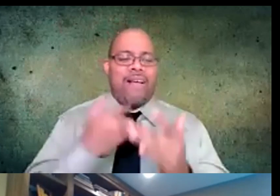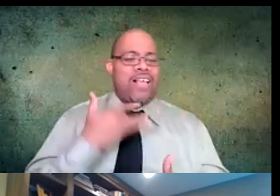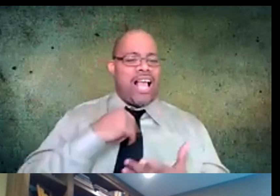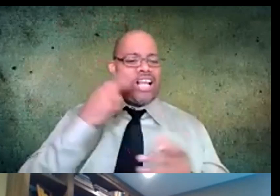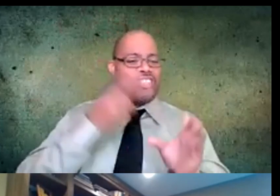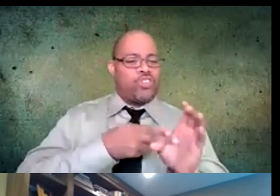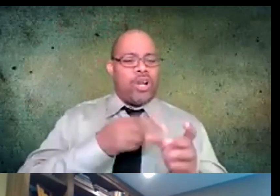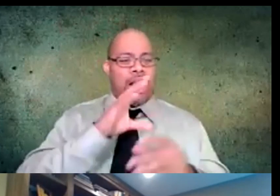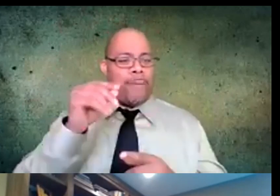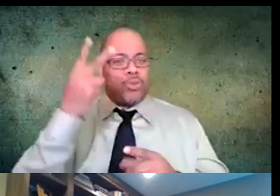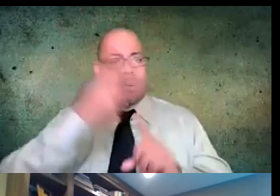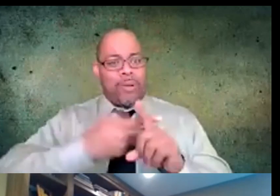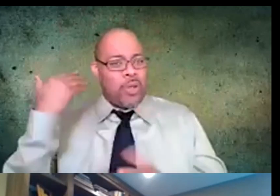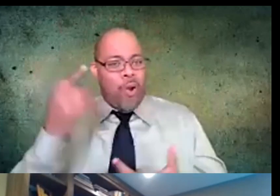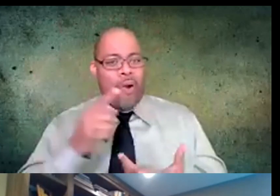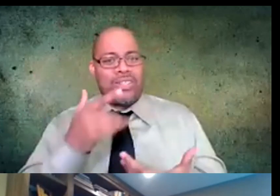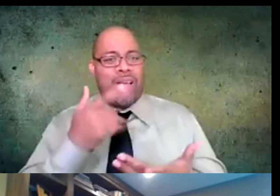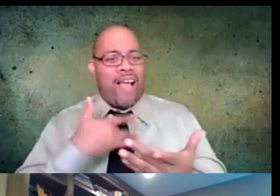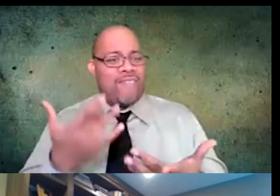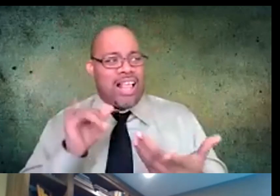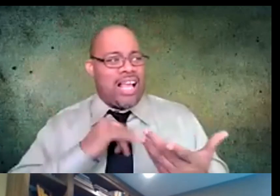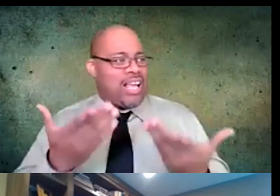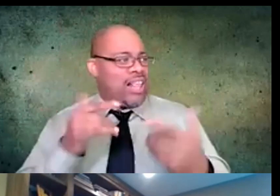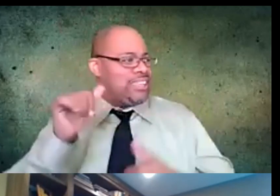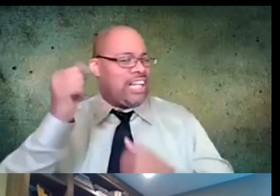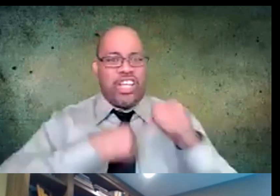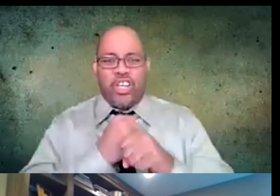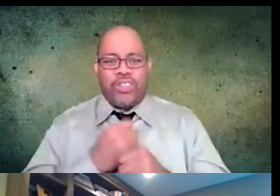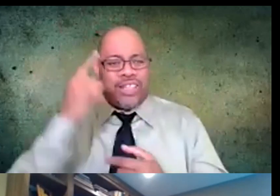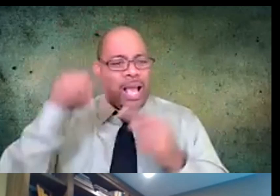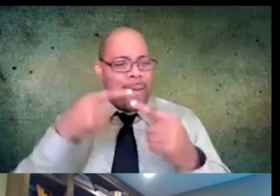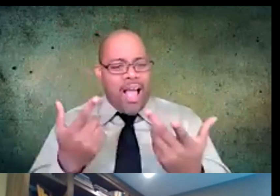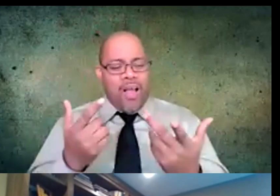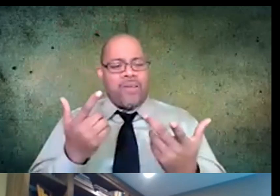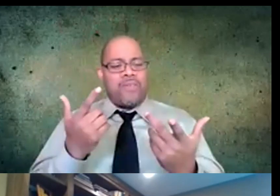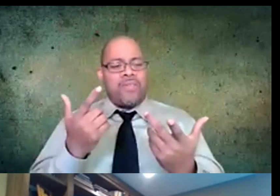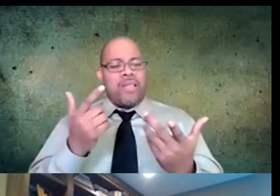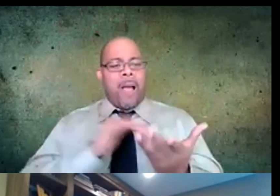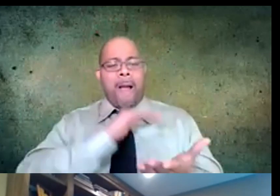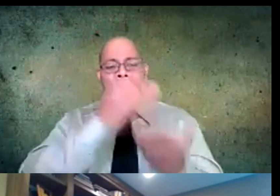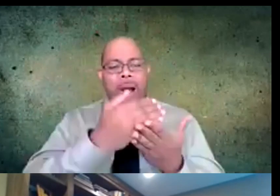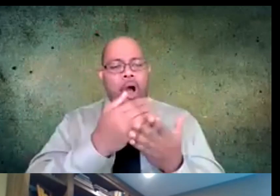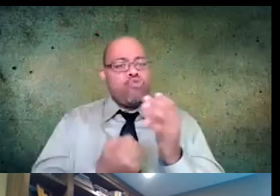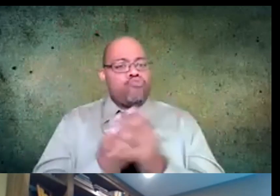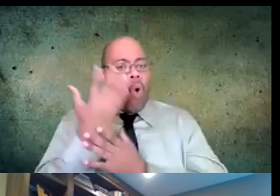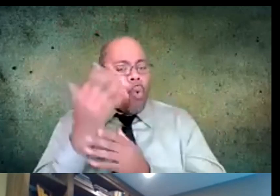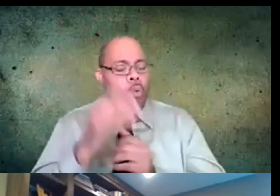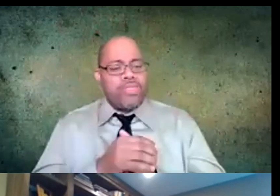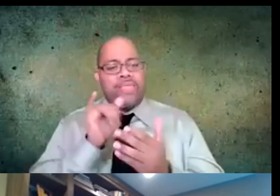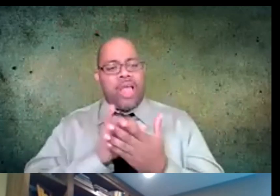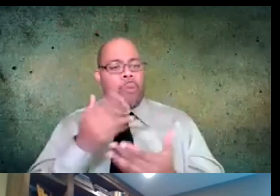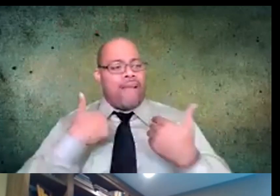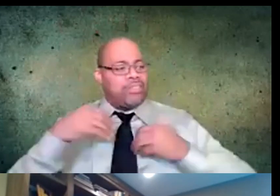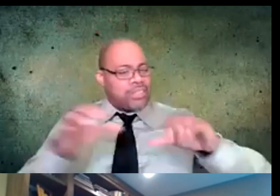joined the company 2 months ago. Sometimes I feel like I've been here for 10 years. Just thinking about the amount of growth that we have